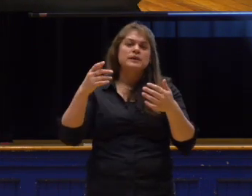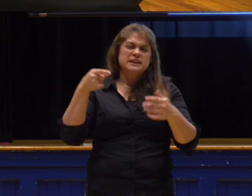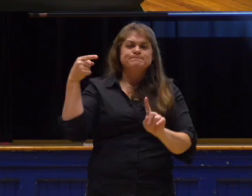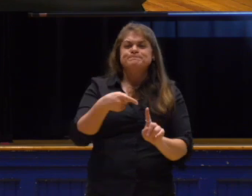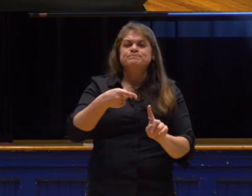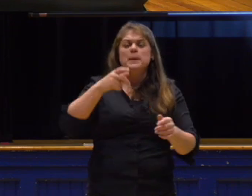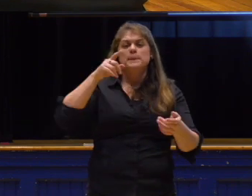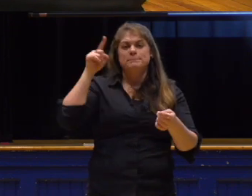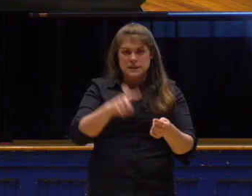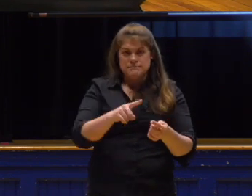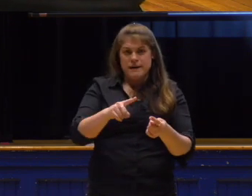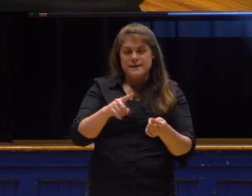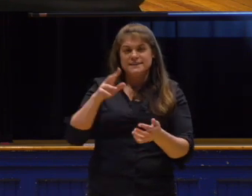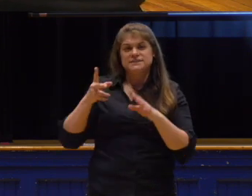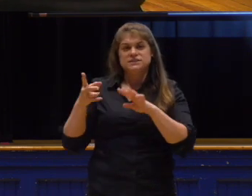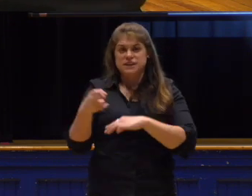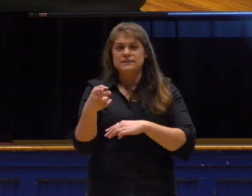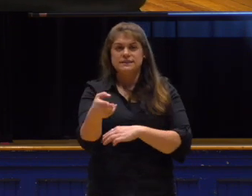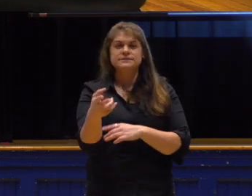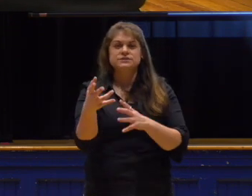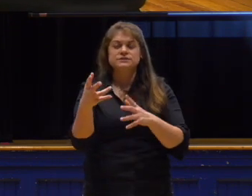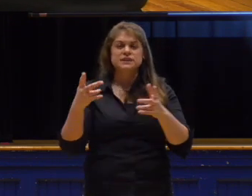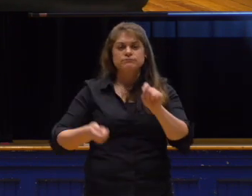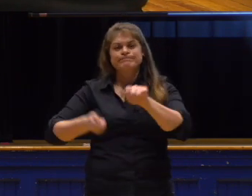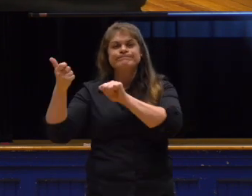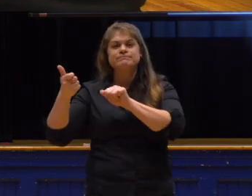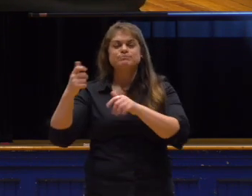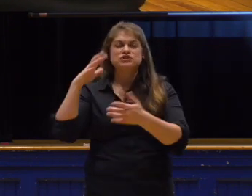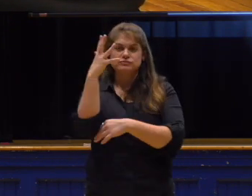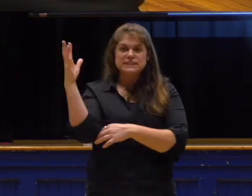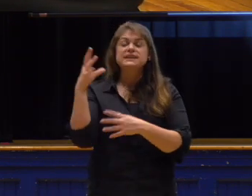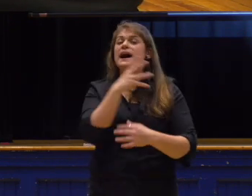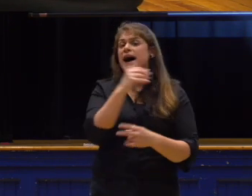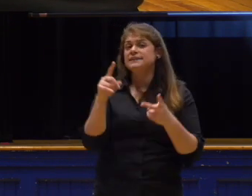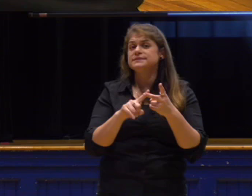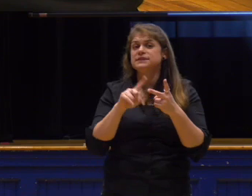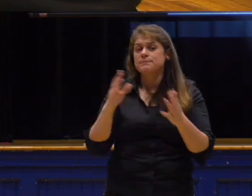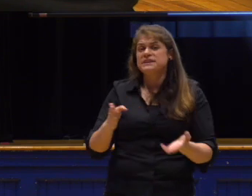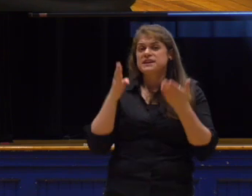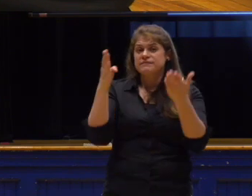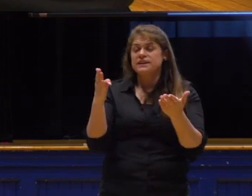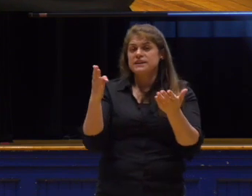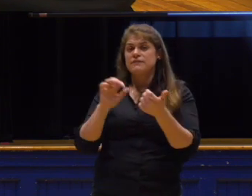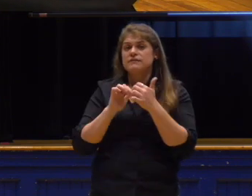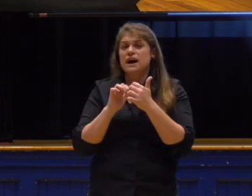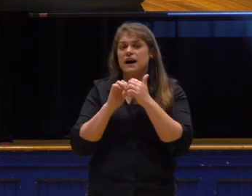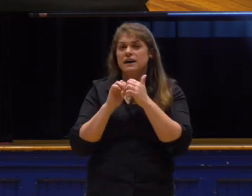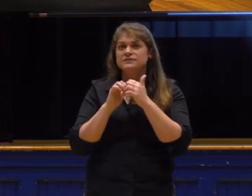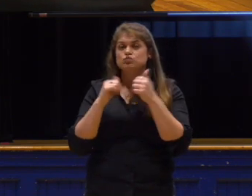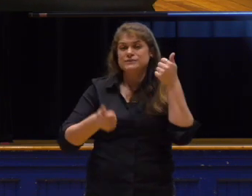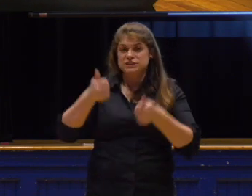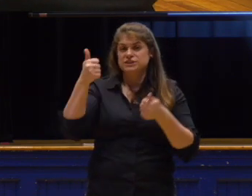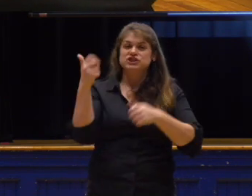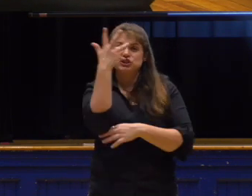minimized the cutting down of trees and also made specific proposals for the tree species and the numbers that are going